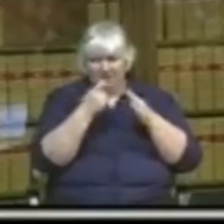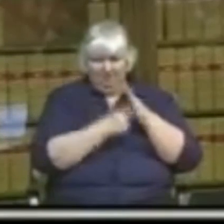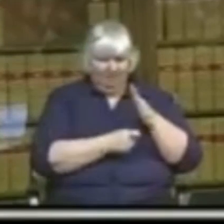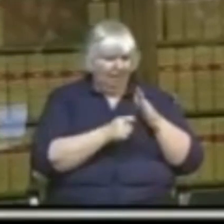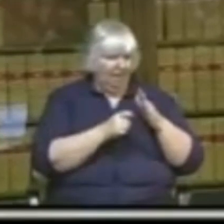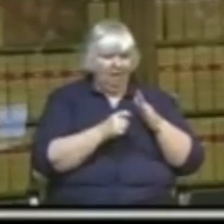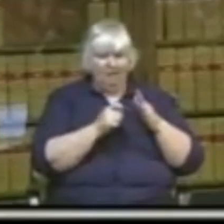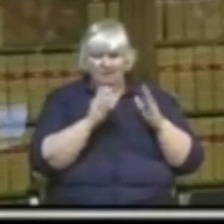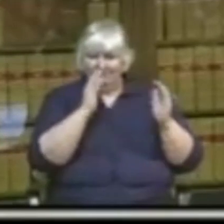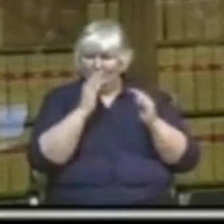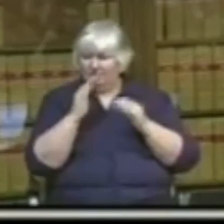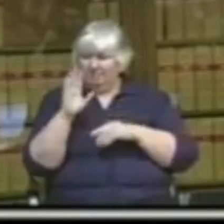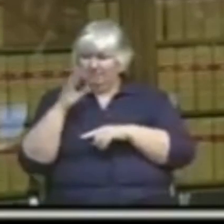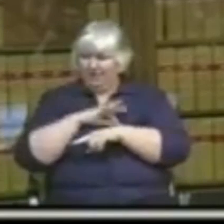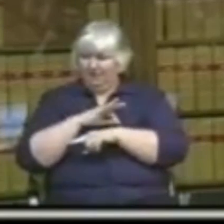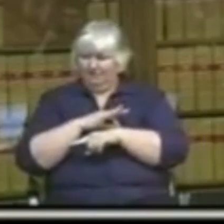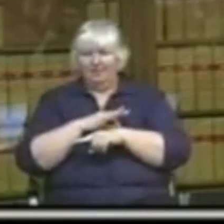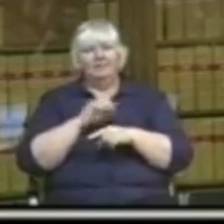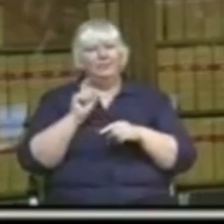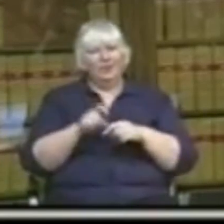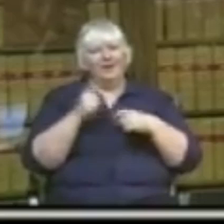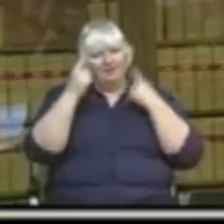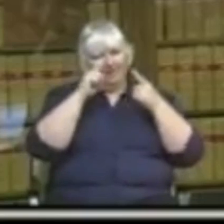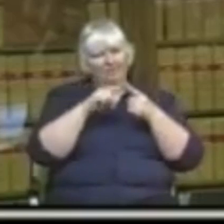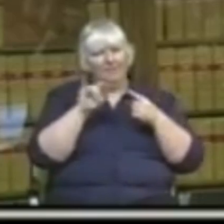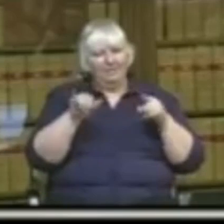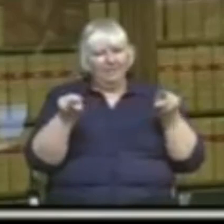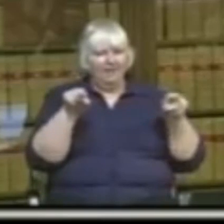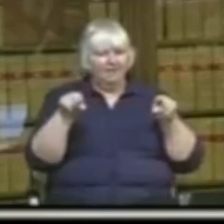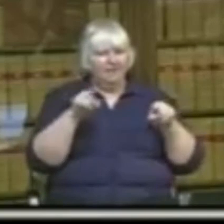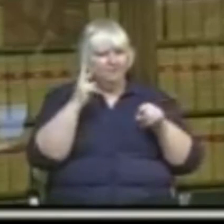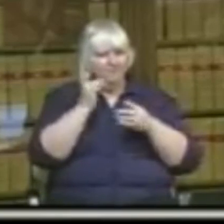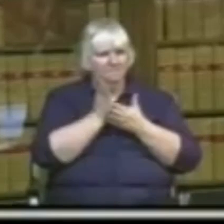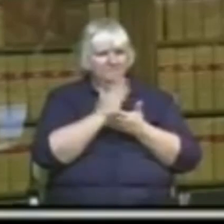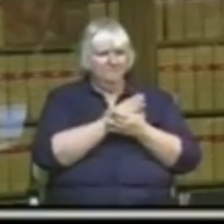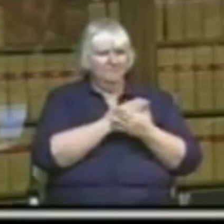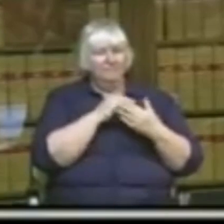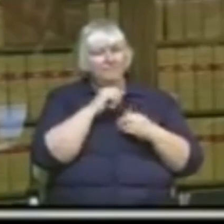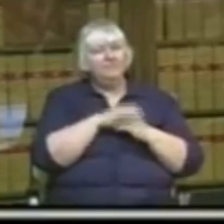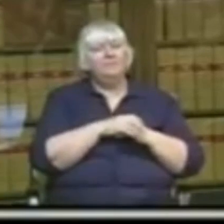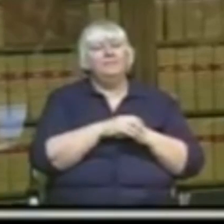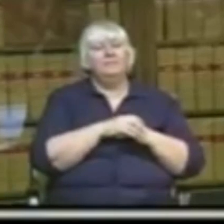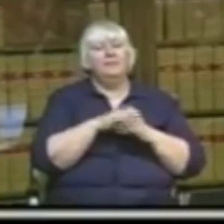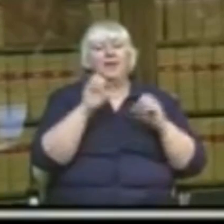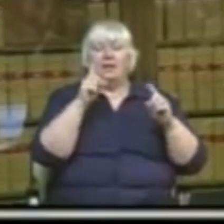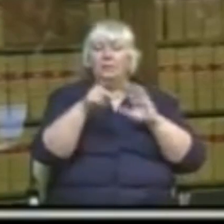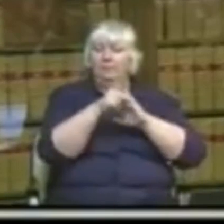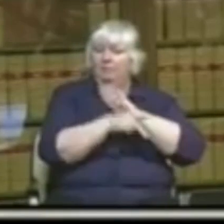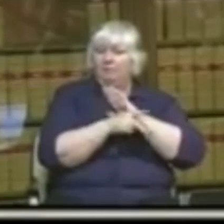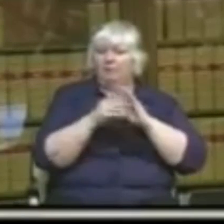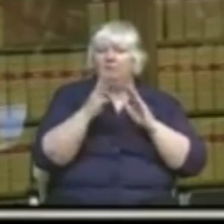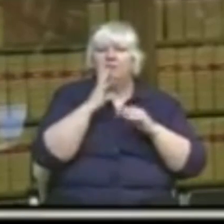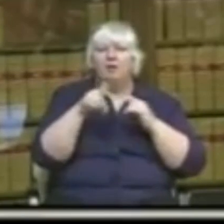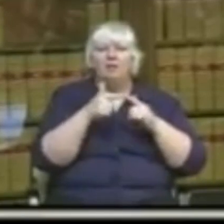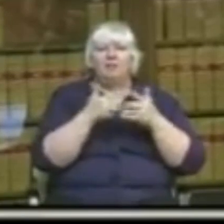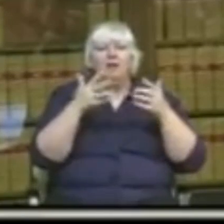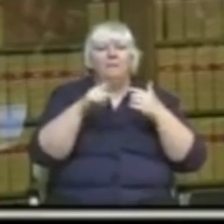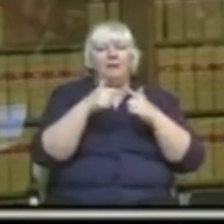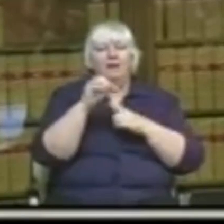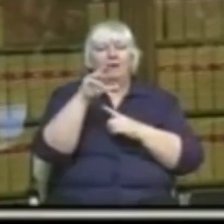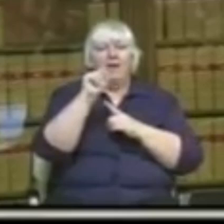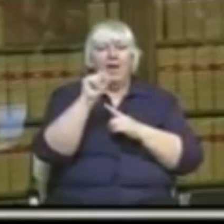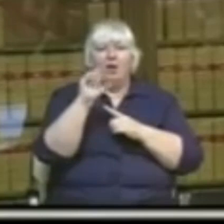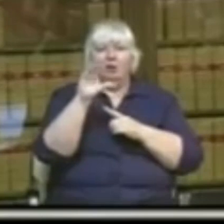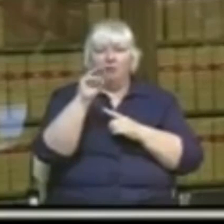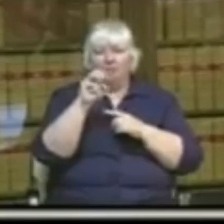versus benefits, those budgets have to be taken into account. In education policy, we talk a lot about outcomes. I don't disagree